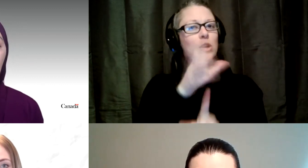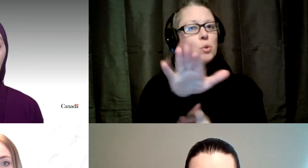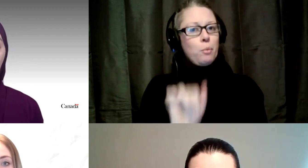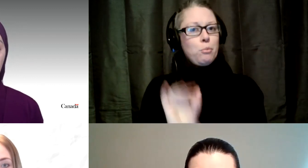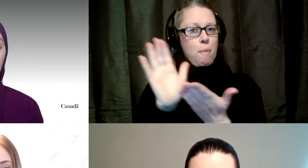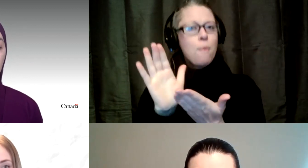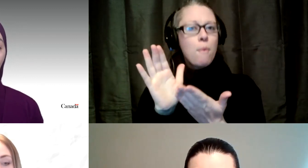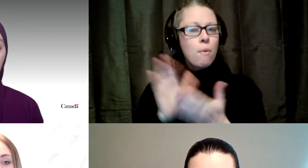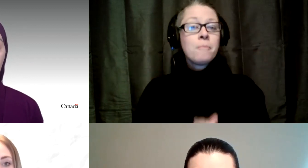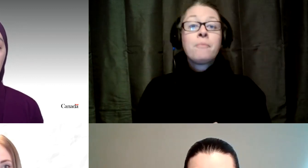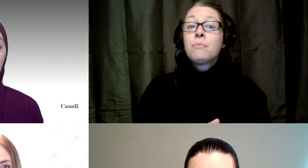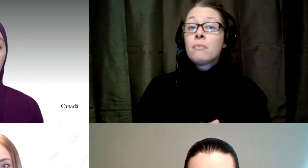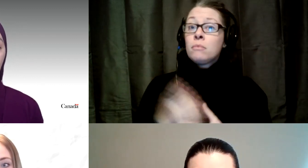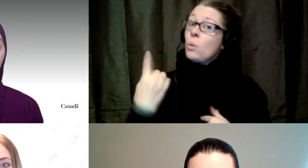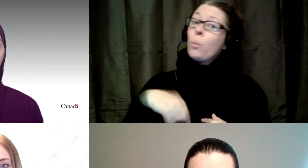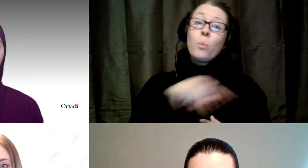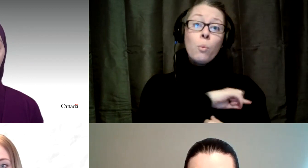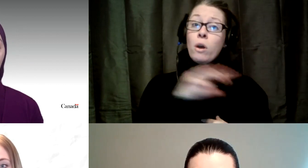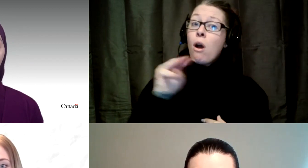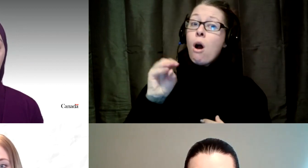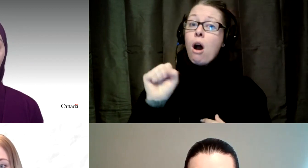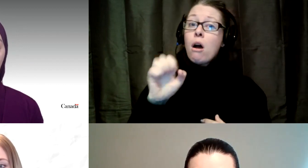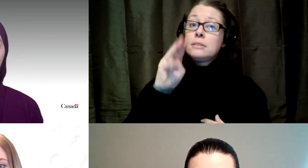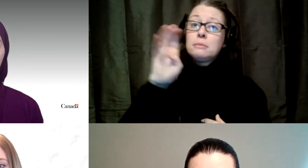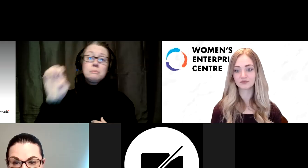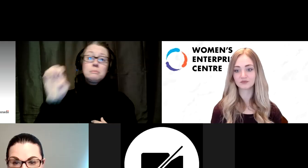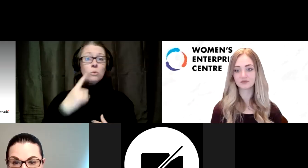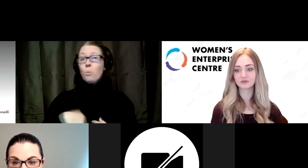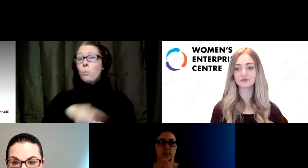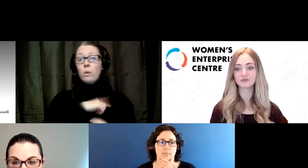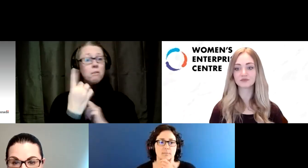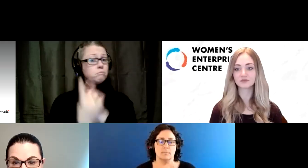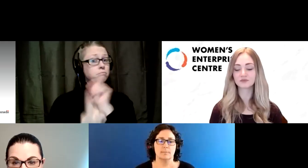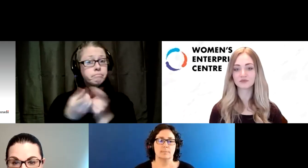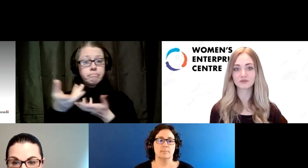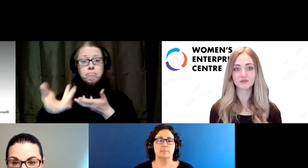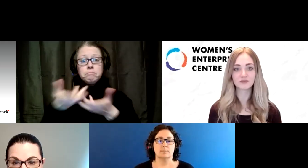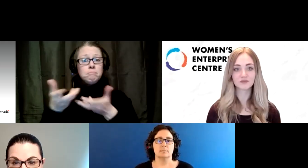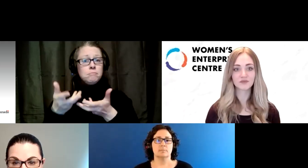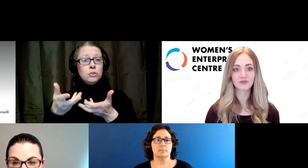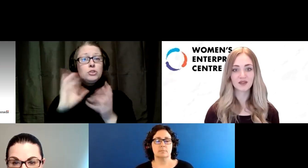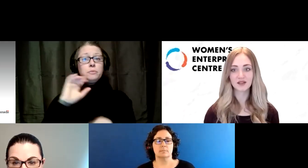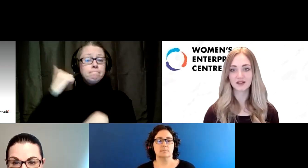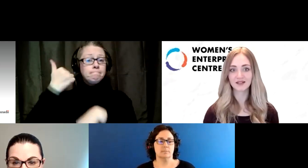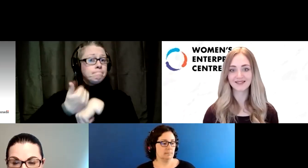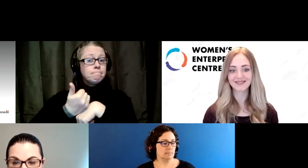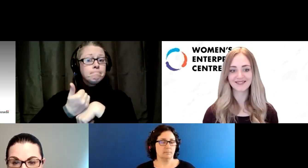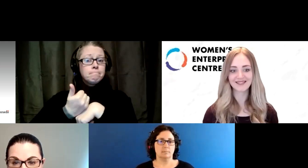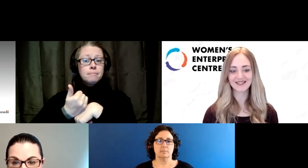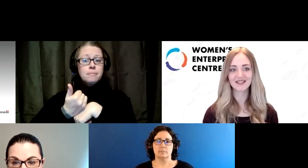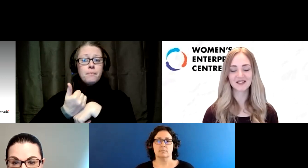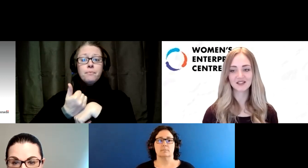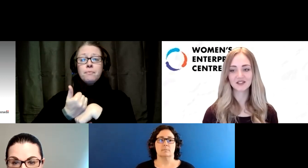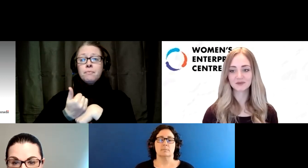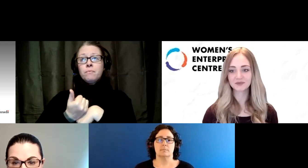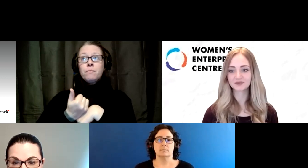and OSME is more than happy to work with you one-on-one to have that kind of, get that